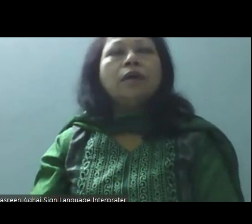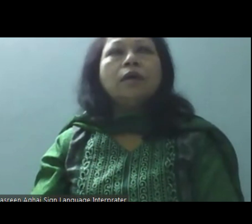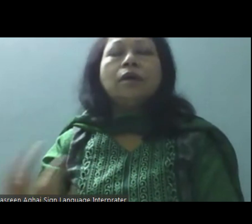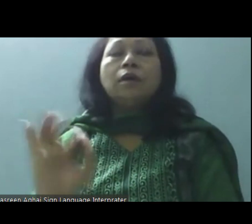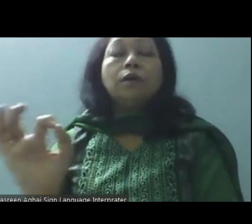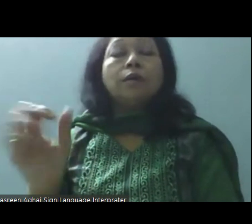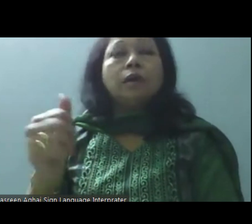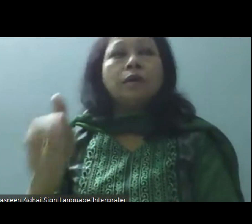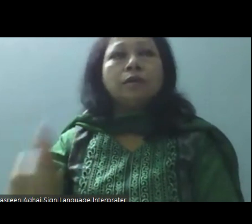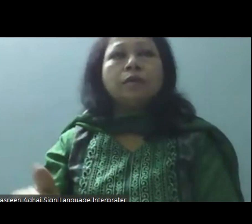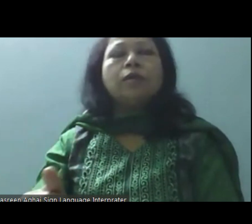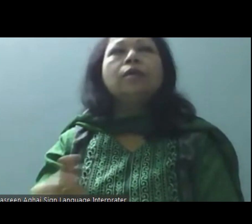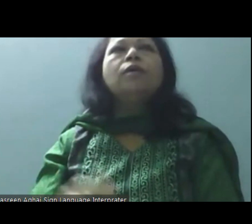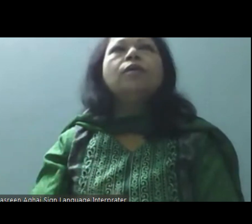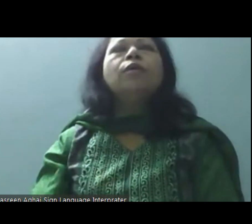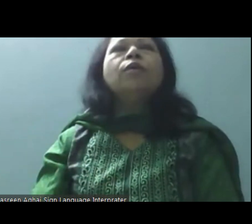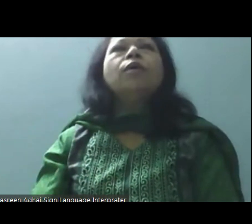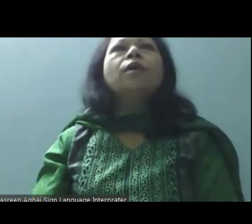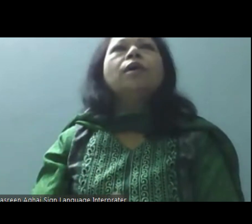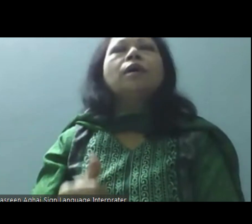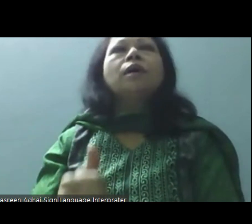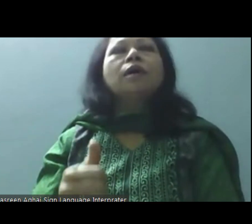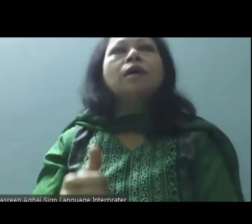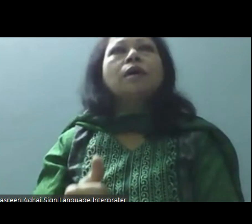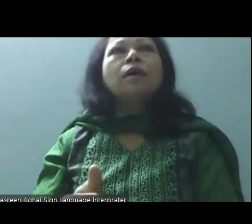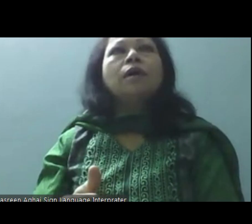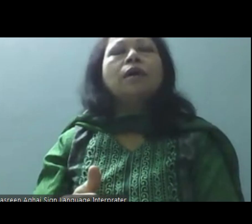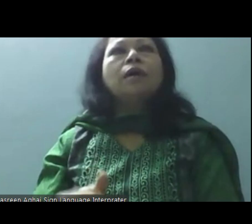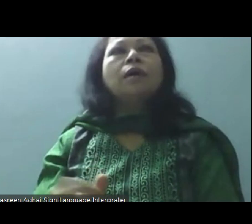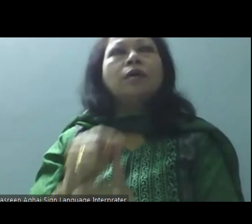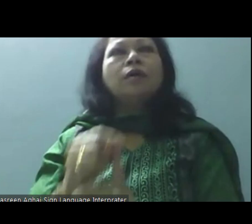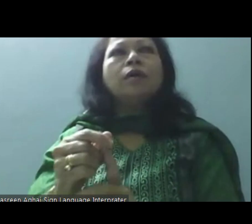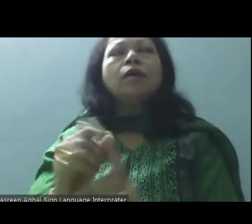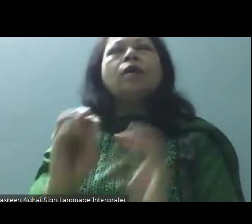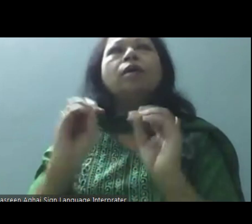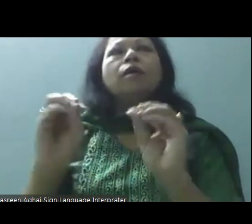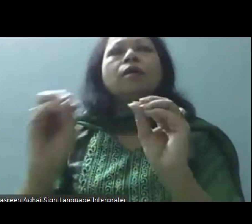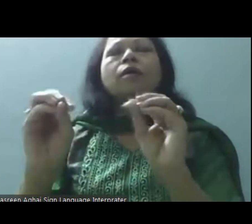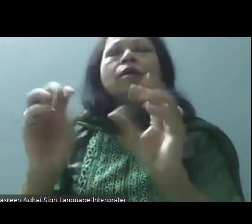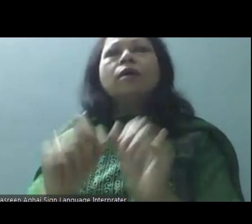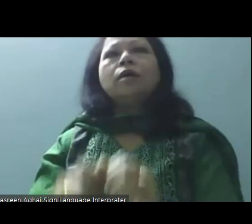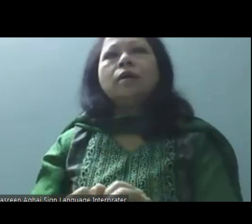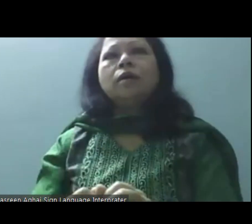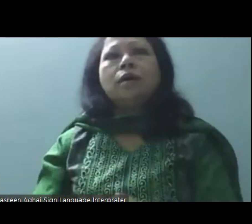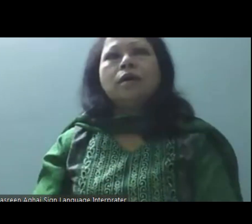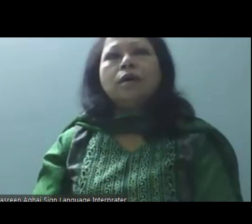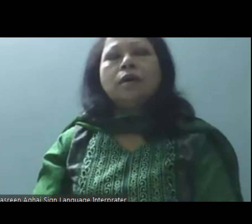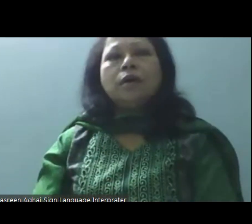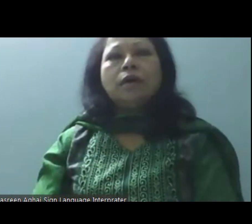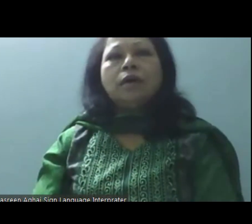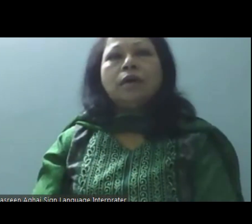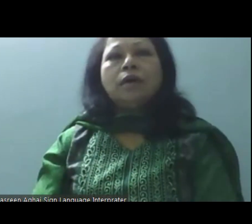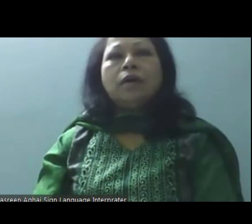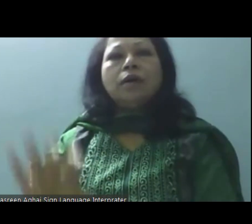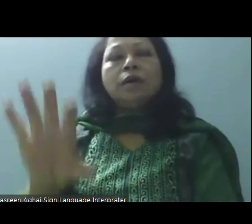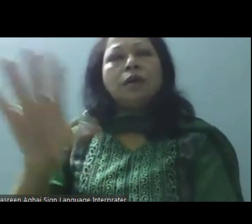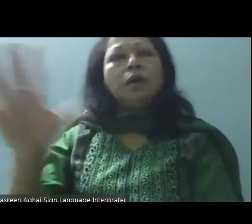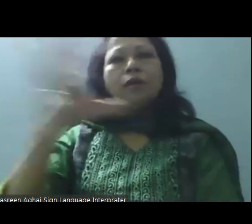them, and we need to be supported ourselves, including